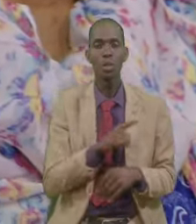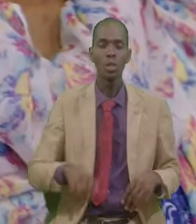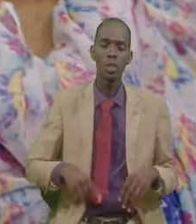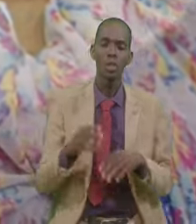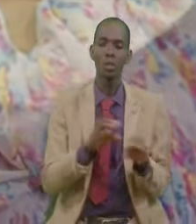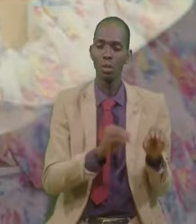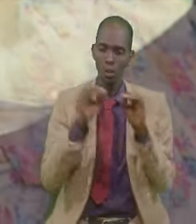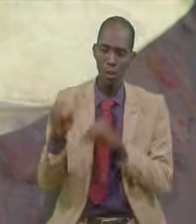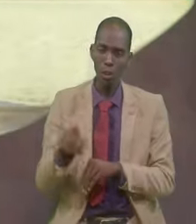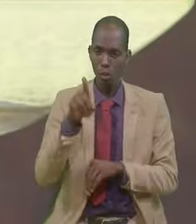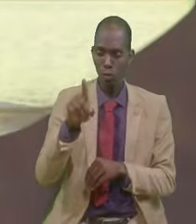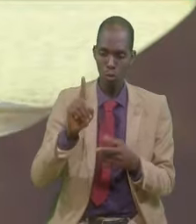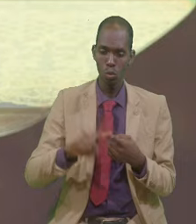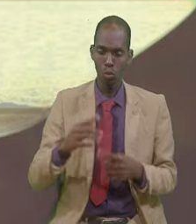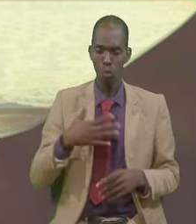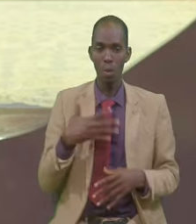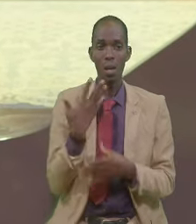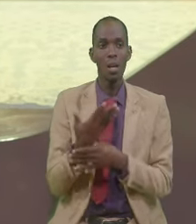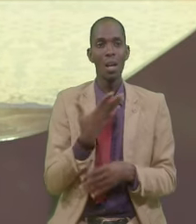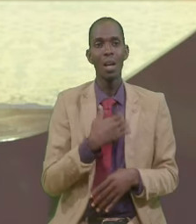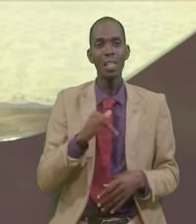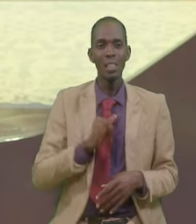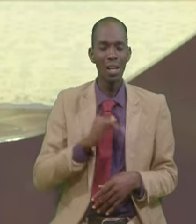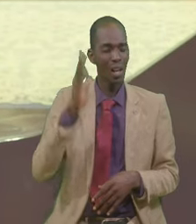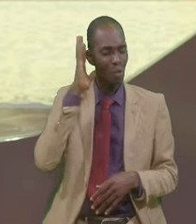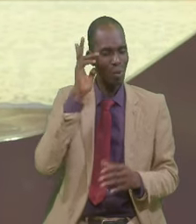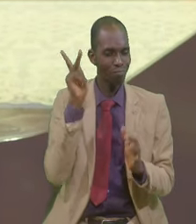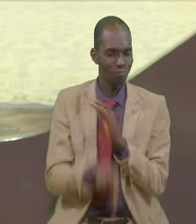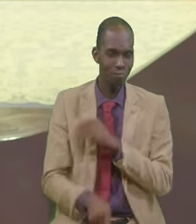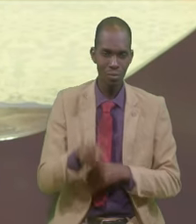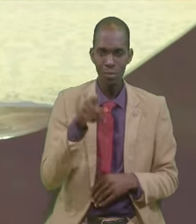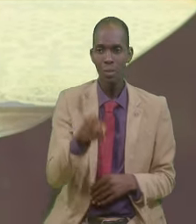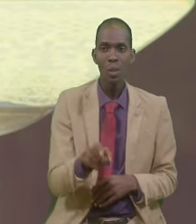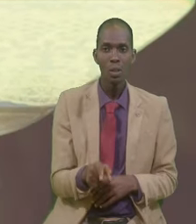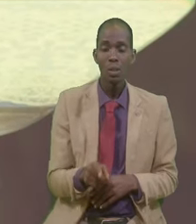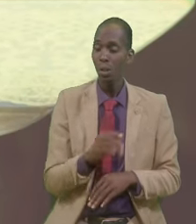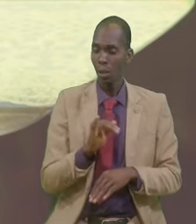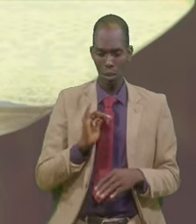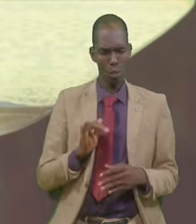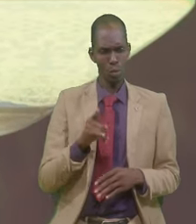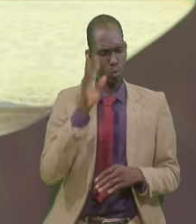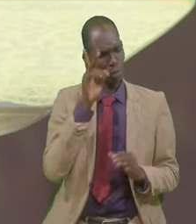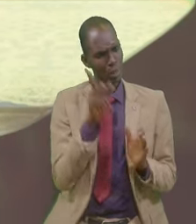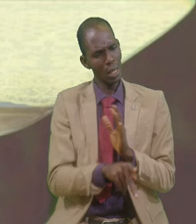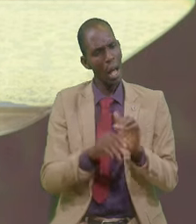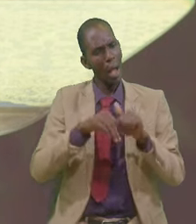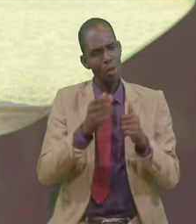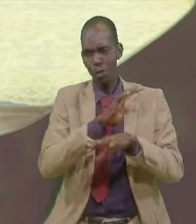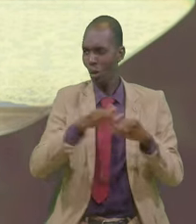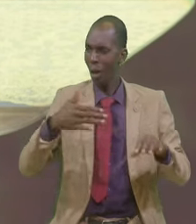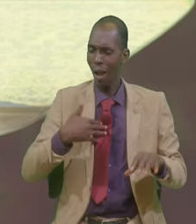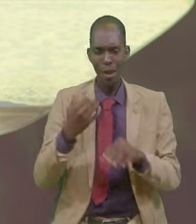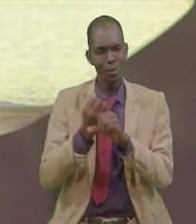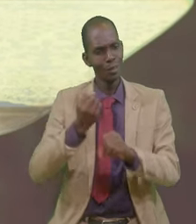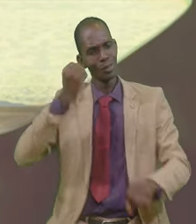into my hand, and I will smite thee. He didn't have a sword. He didn't have a sword. But the sword of the Spirit,